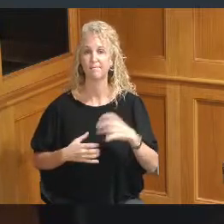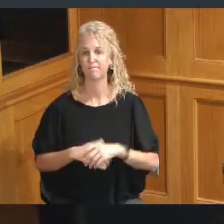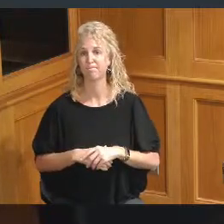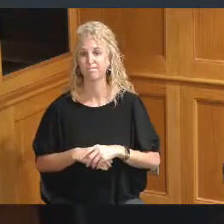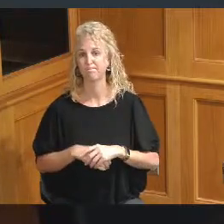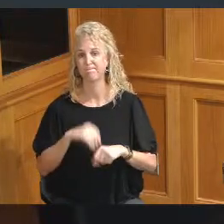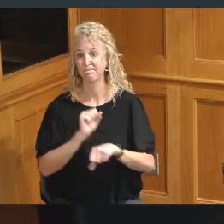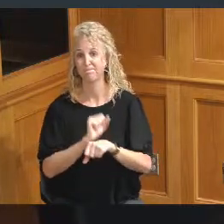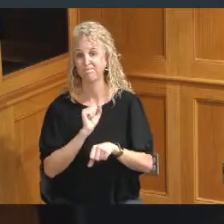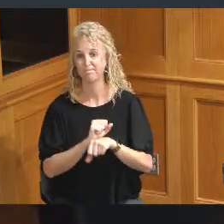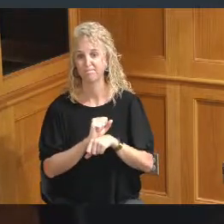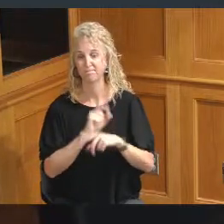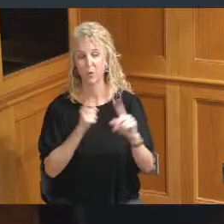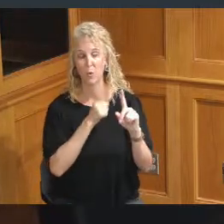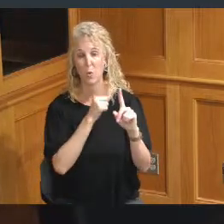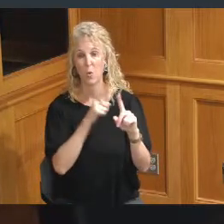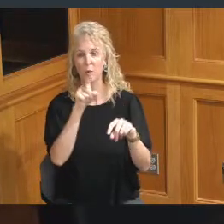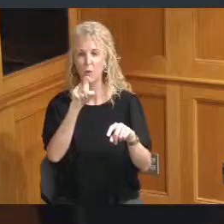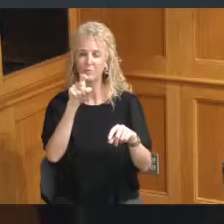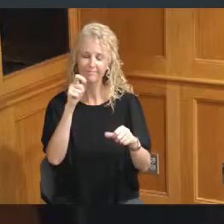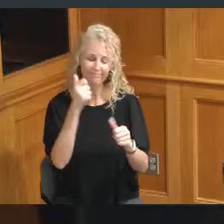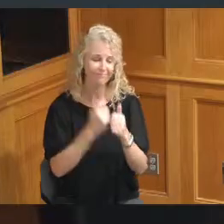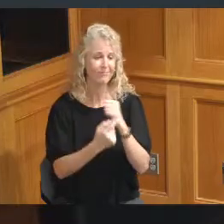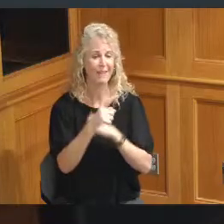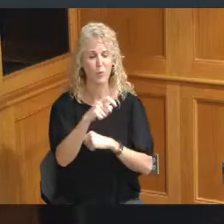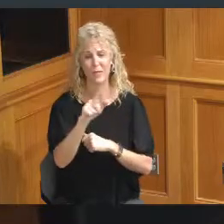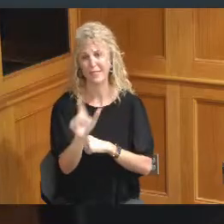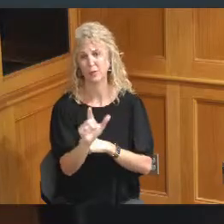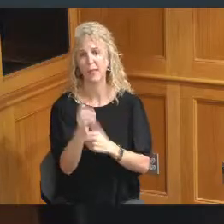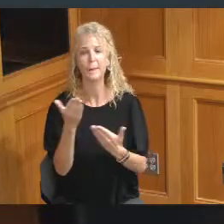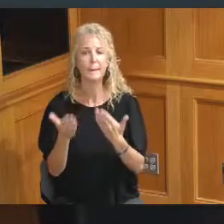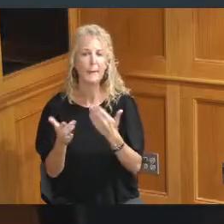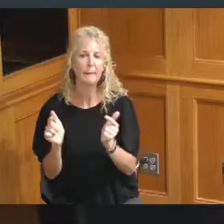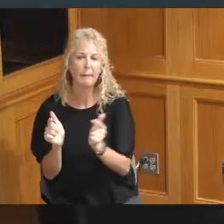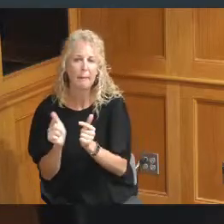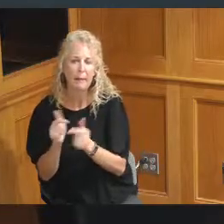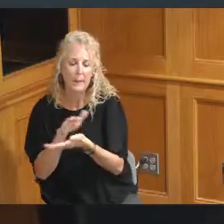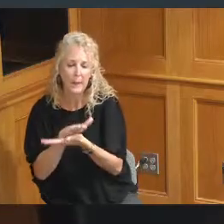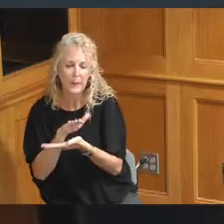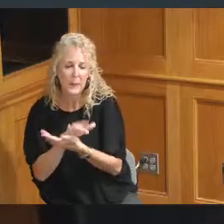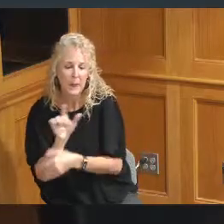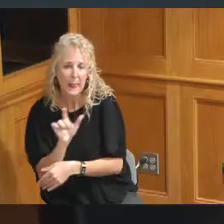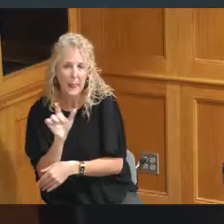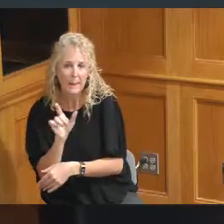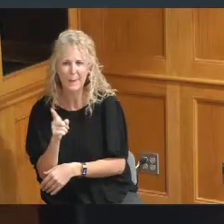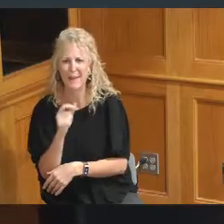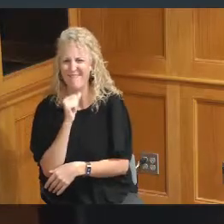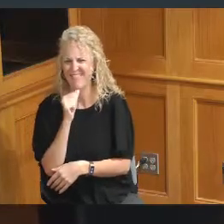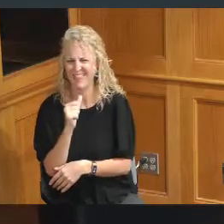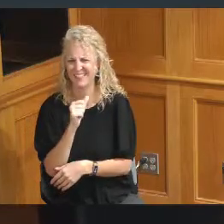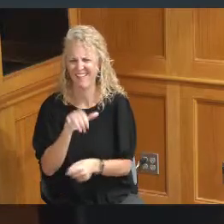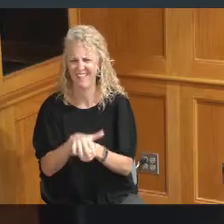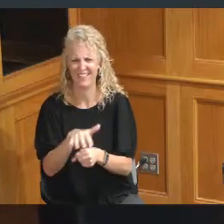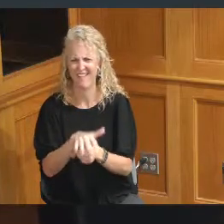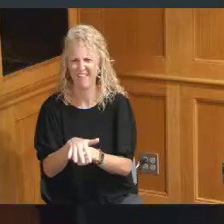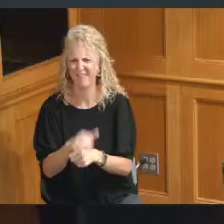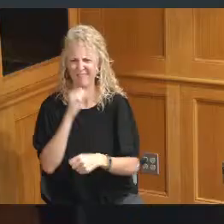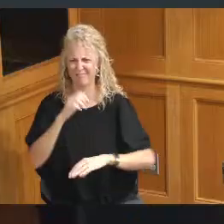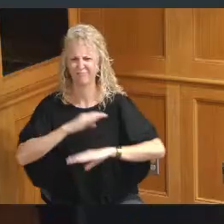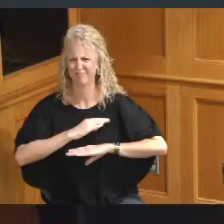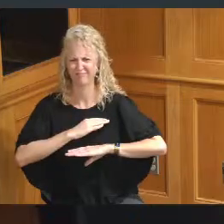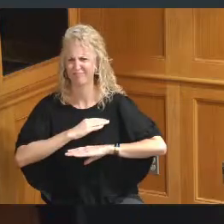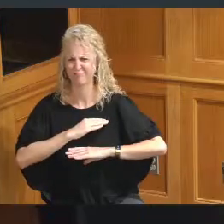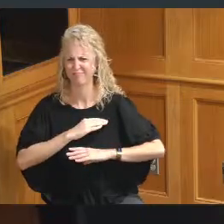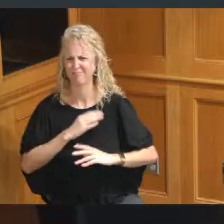whoever's here, because you have to have one. You may have a little one in the school, but that doesn't qualify for a library.